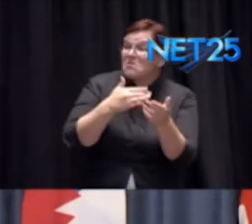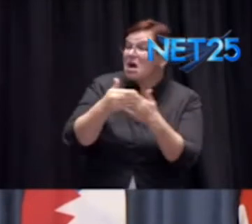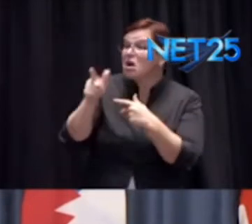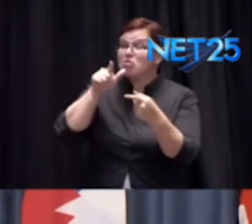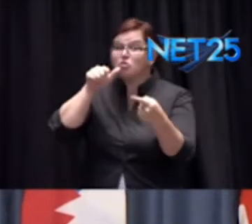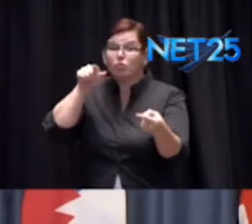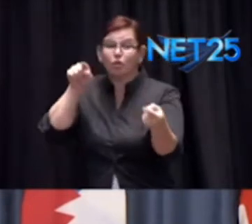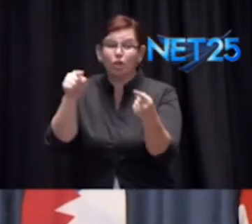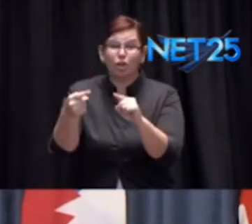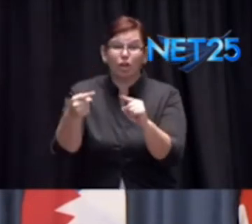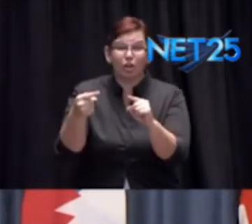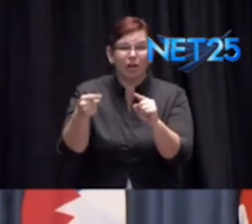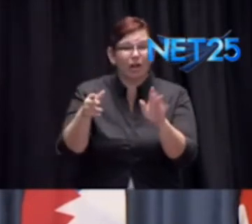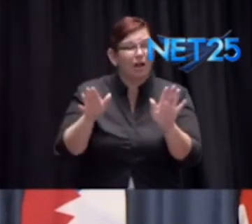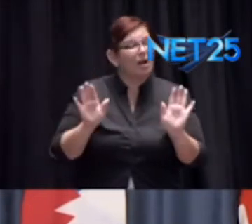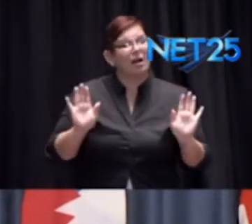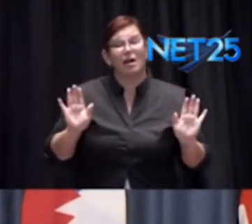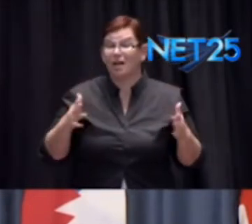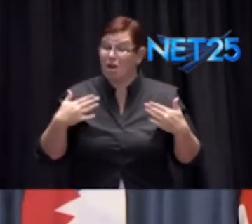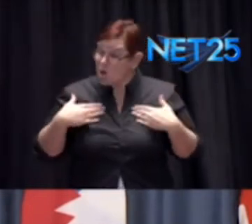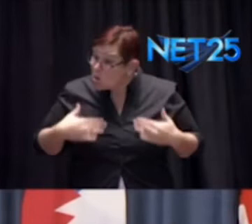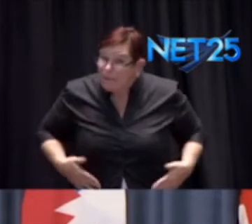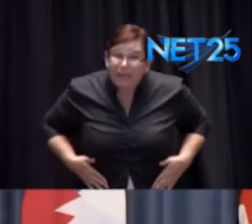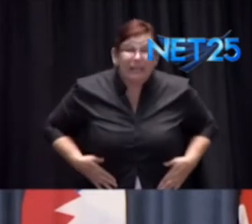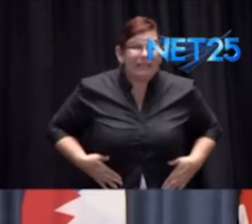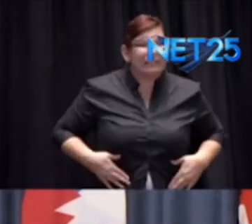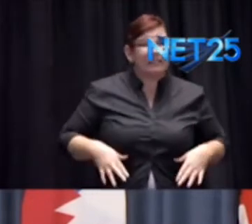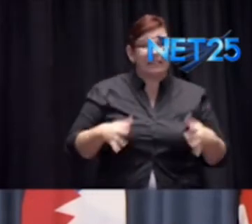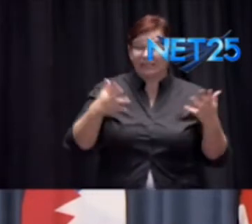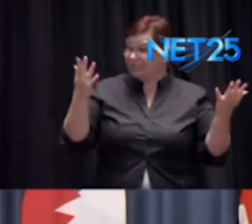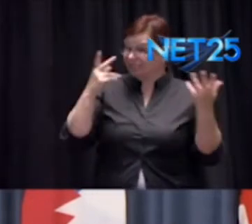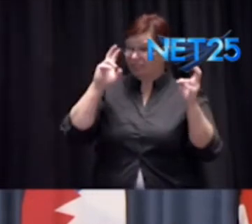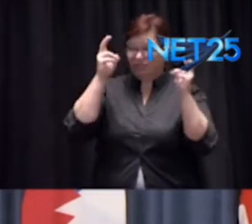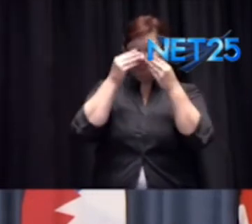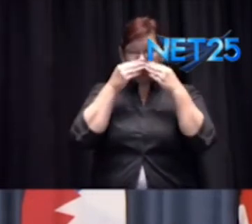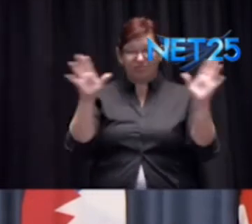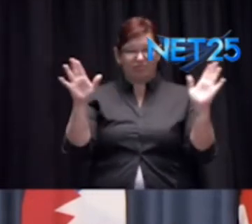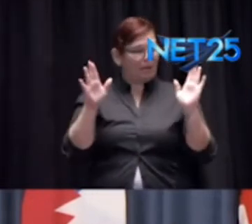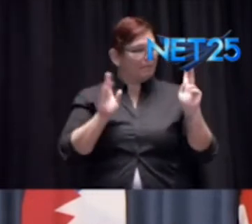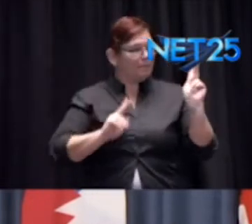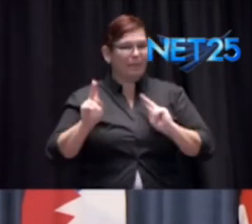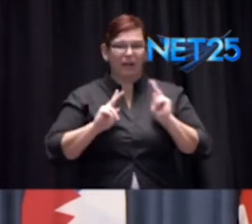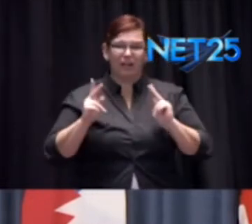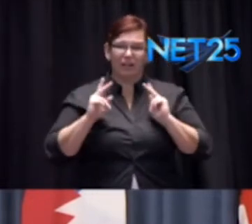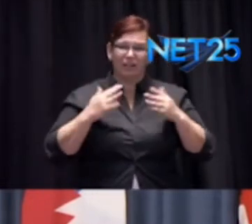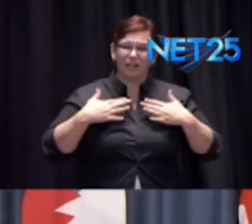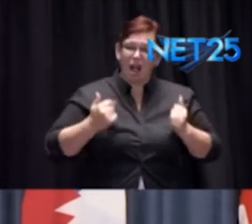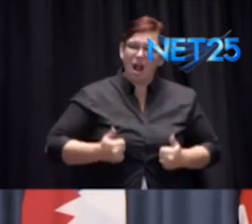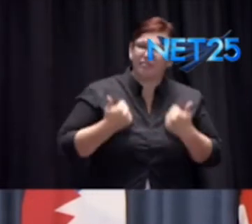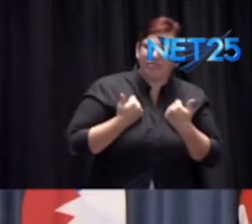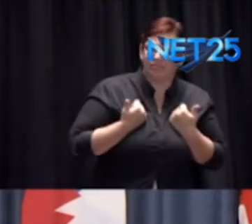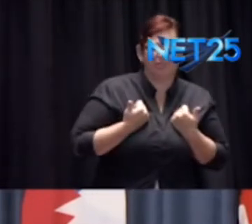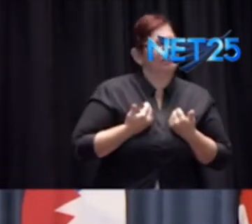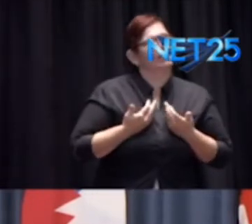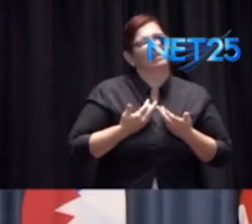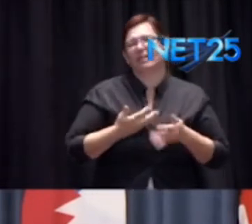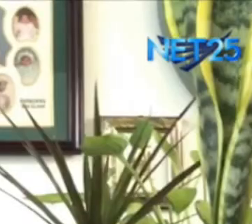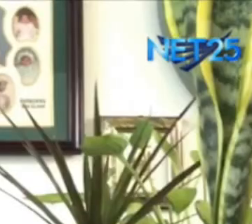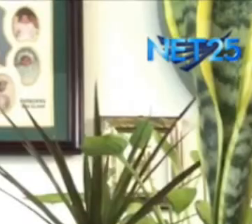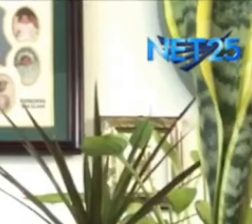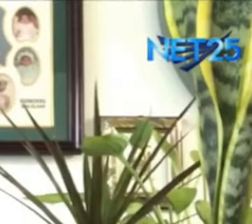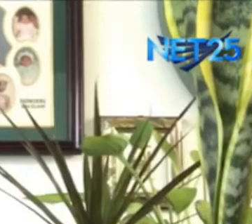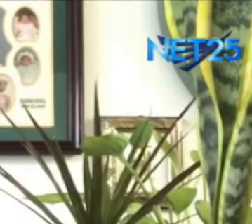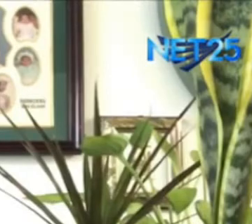human life. And so, in that sense, we're just going to have to continue and redouble our efforts to fight this kind of violence.